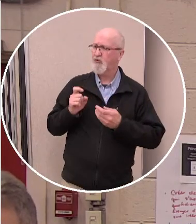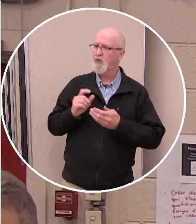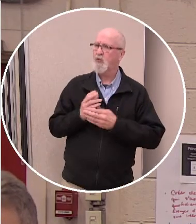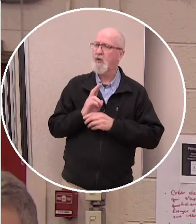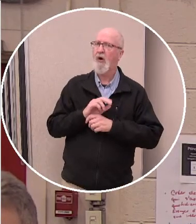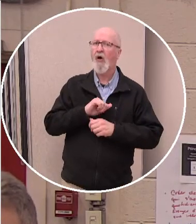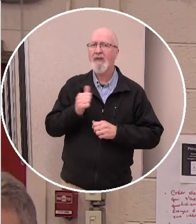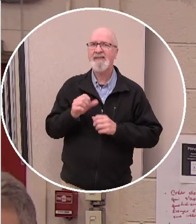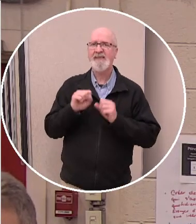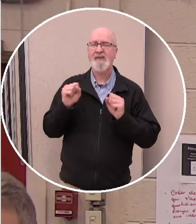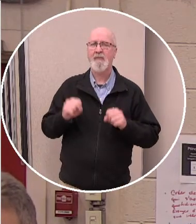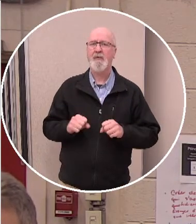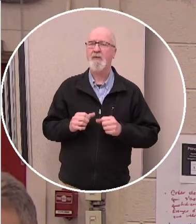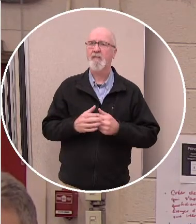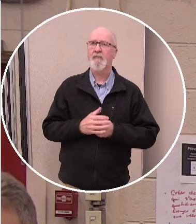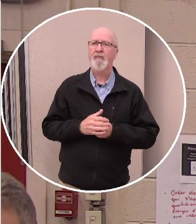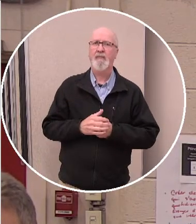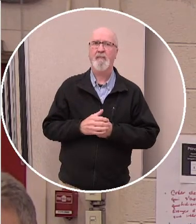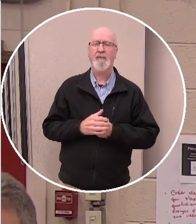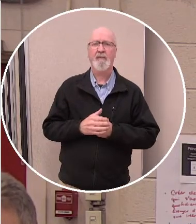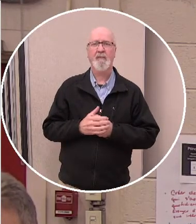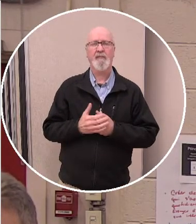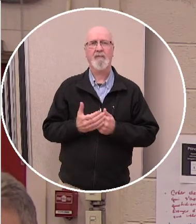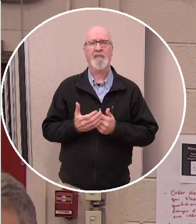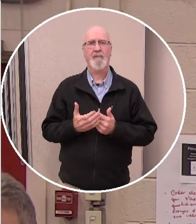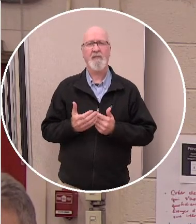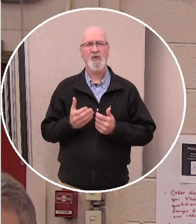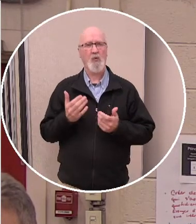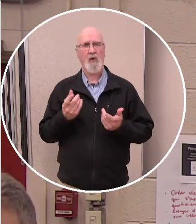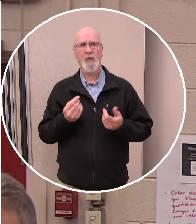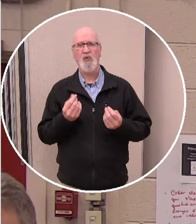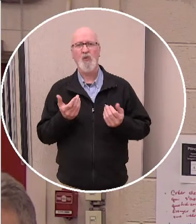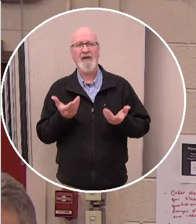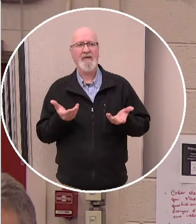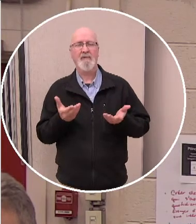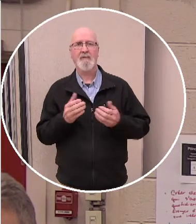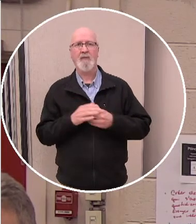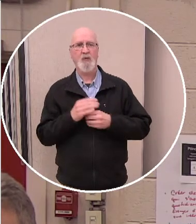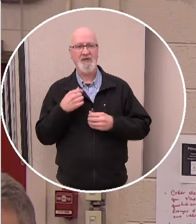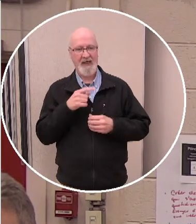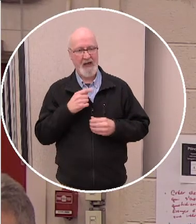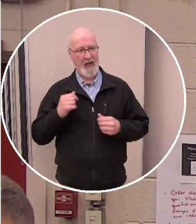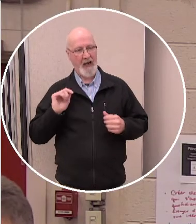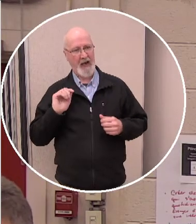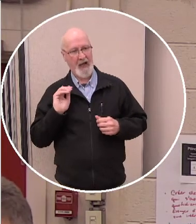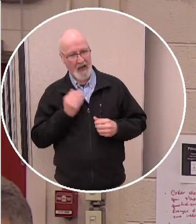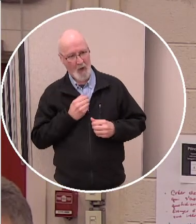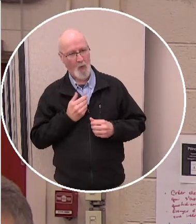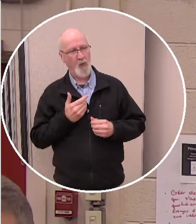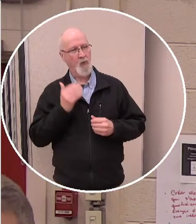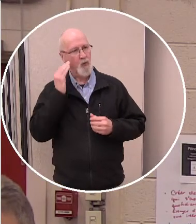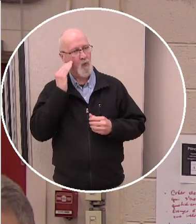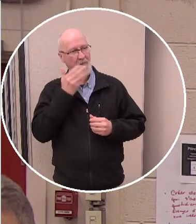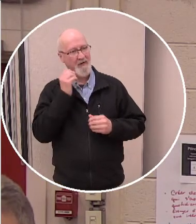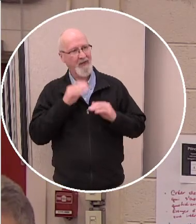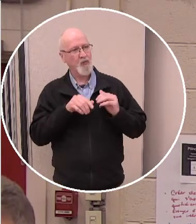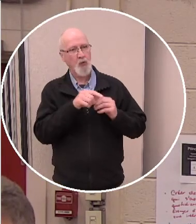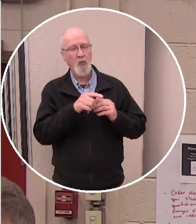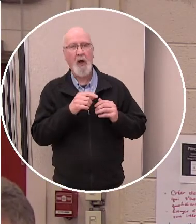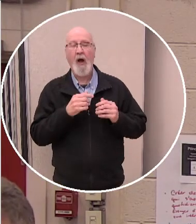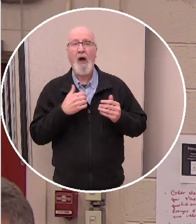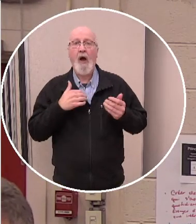this motion reflects, where do we go then? Do we say that we're the authority and we know best? And I'm not trying